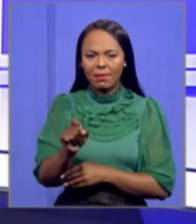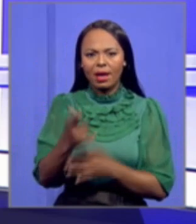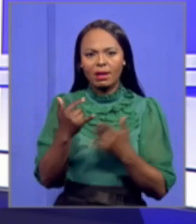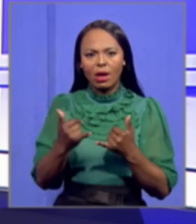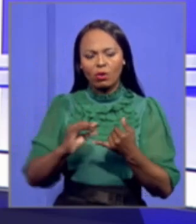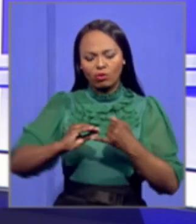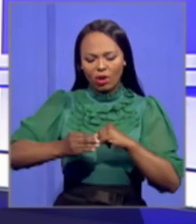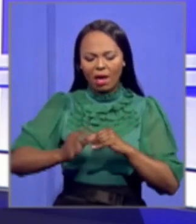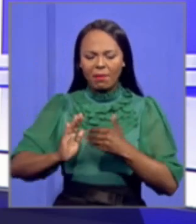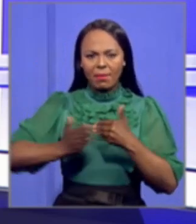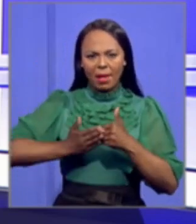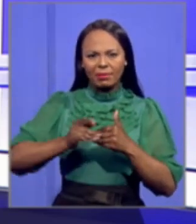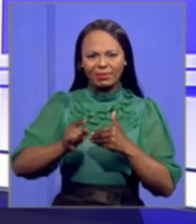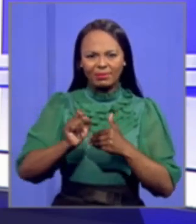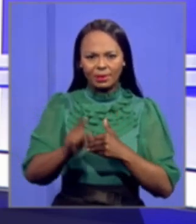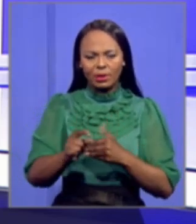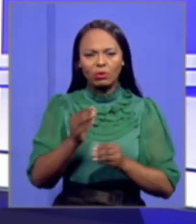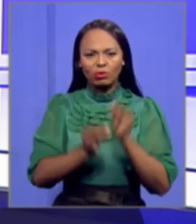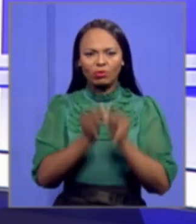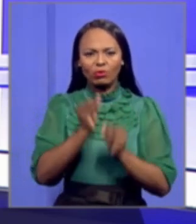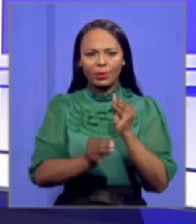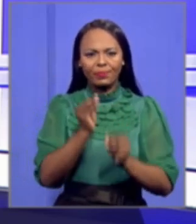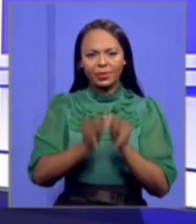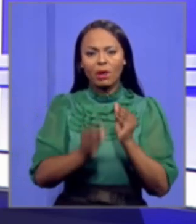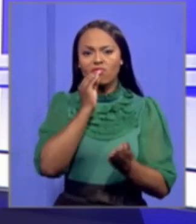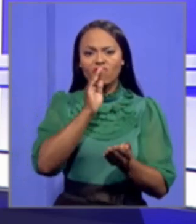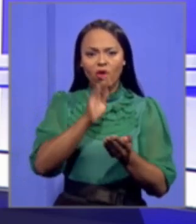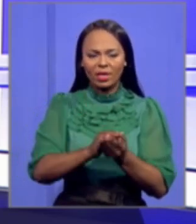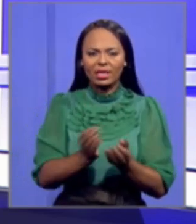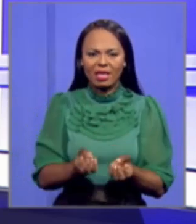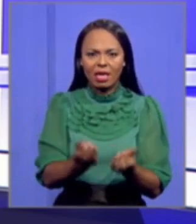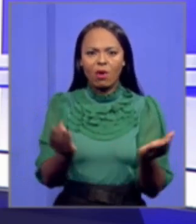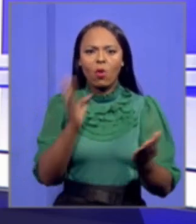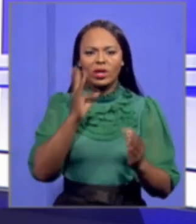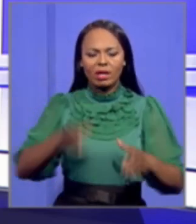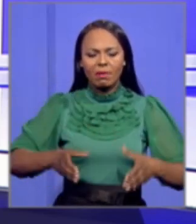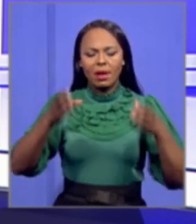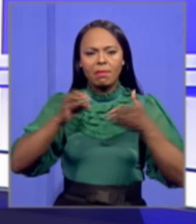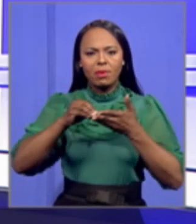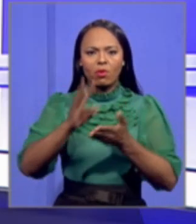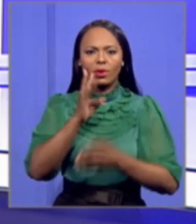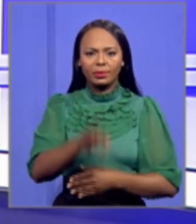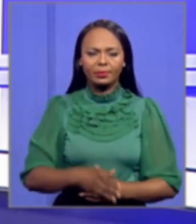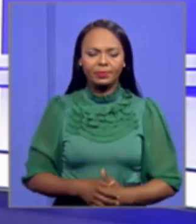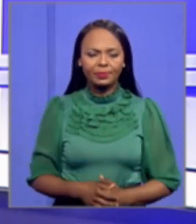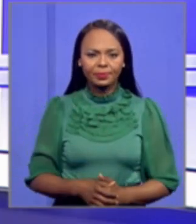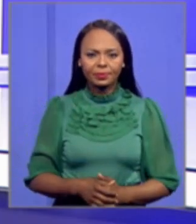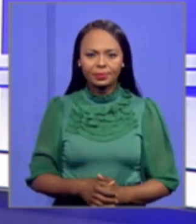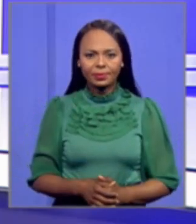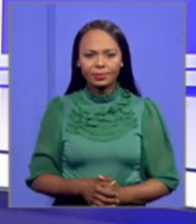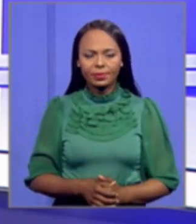kwalwe metsi. Masepala o tshepisa baahi hore o tla ba thusa ka metsi a ditanka.